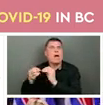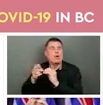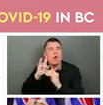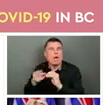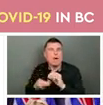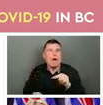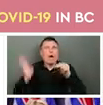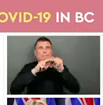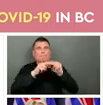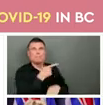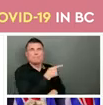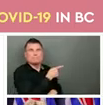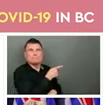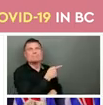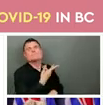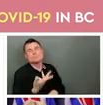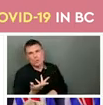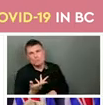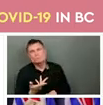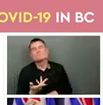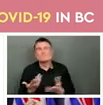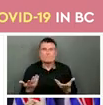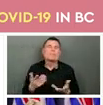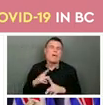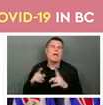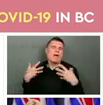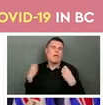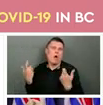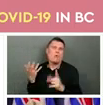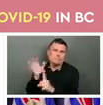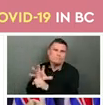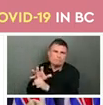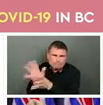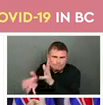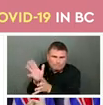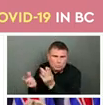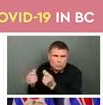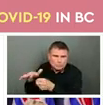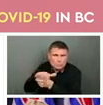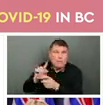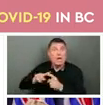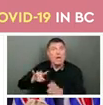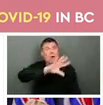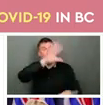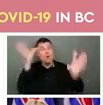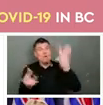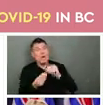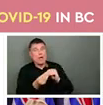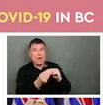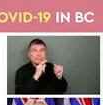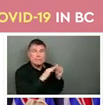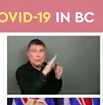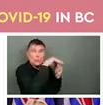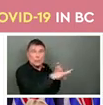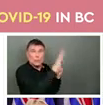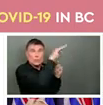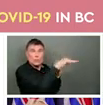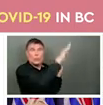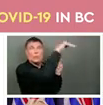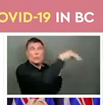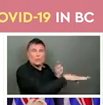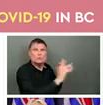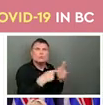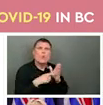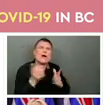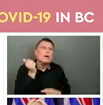health. So this overall is our epidemic curve, showing the daily cases on the